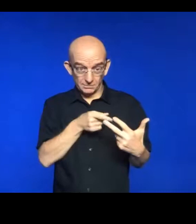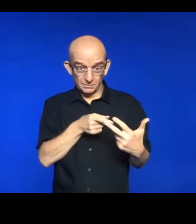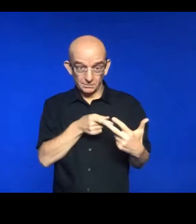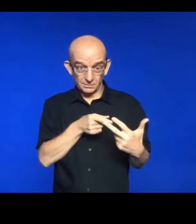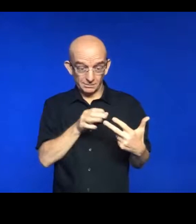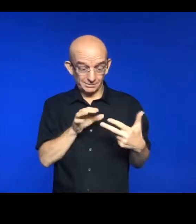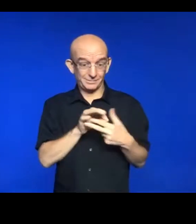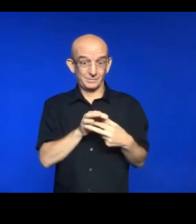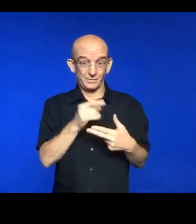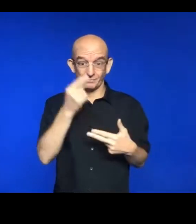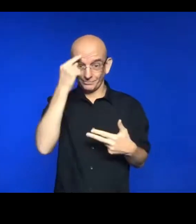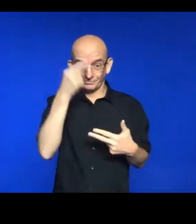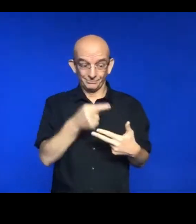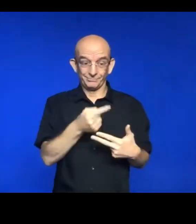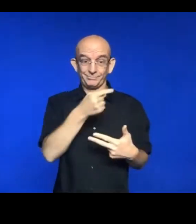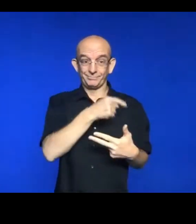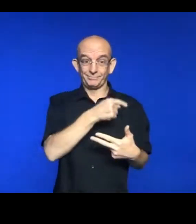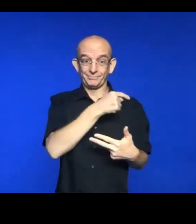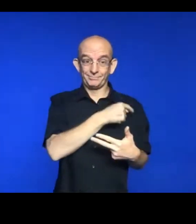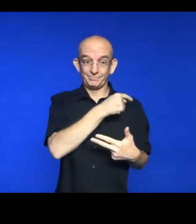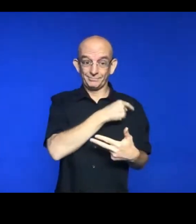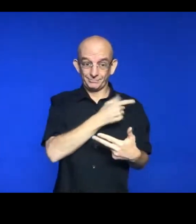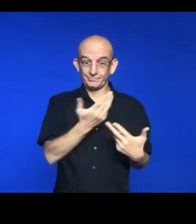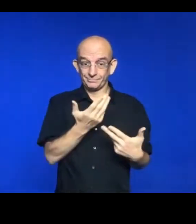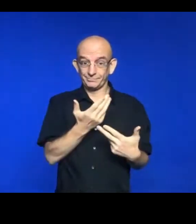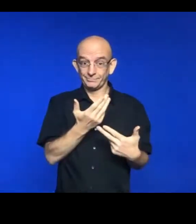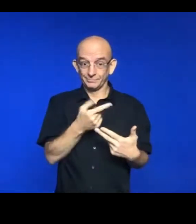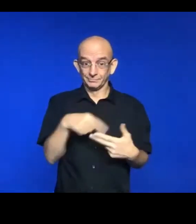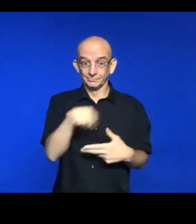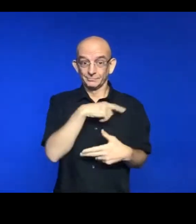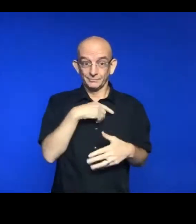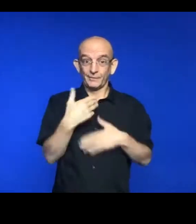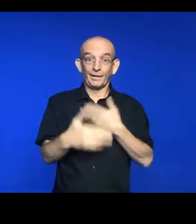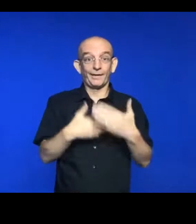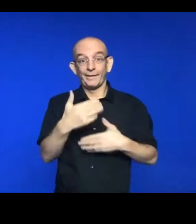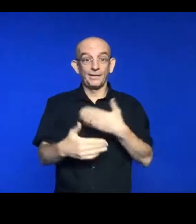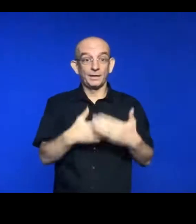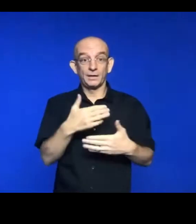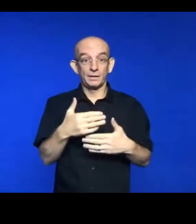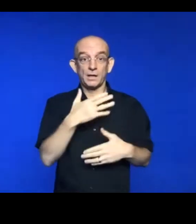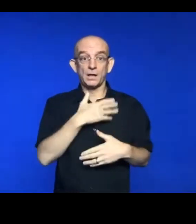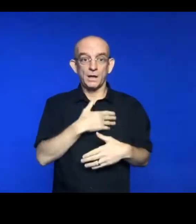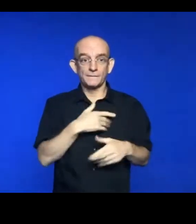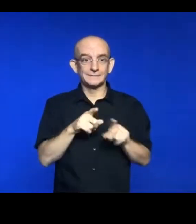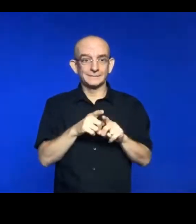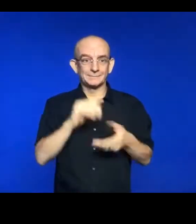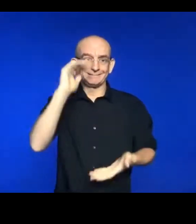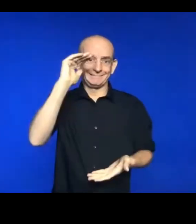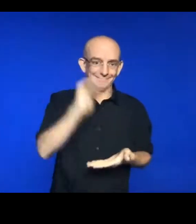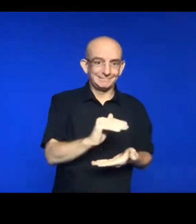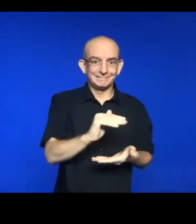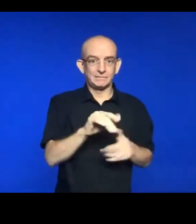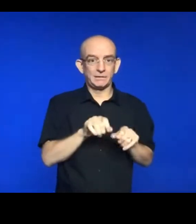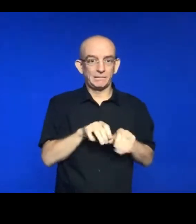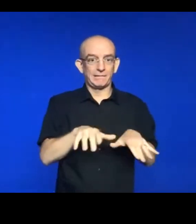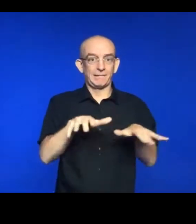what we do in order to prevent that people get the disease and get COVID-19